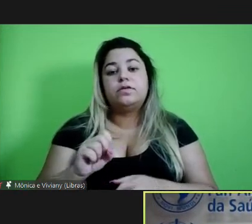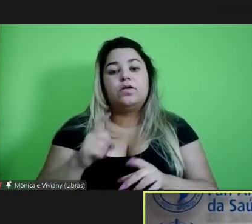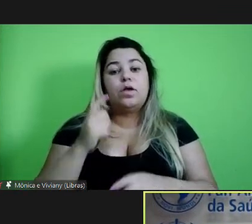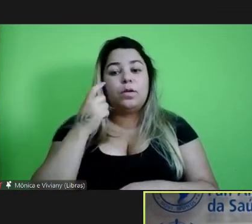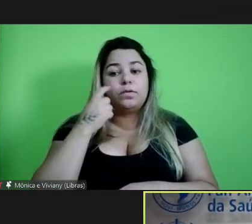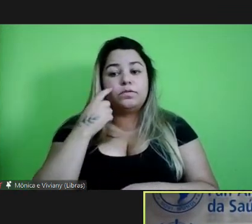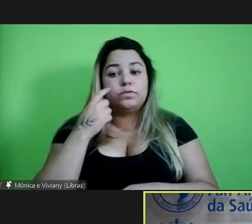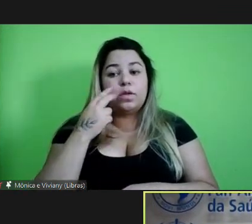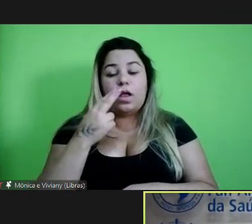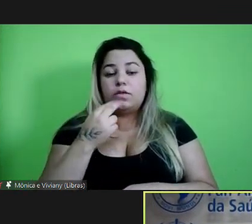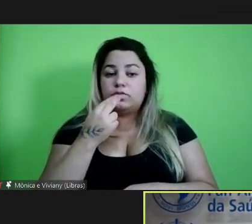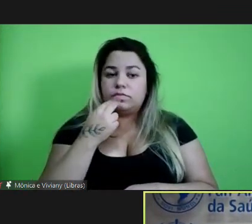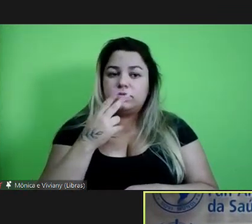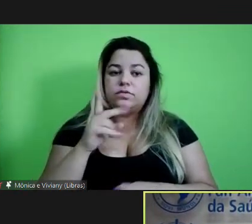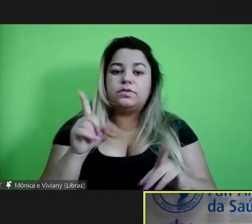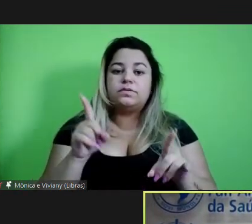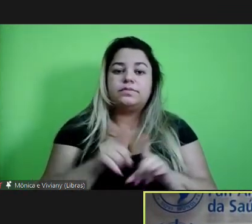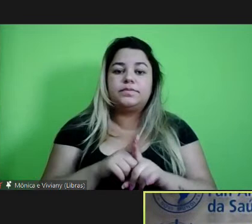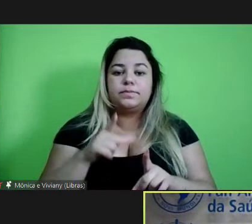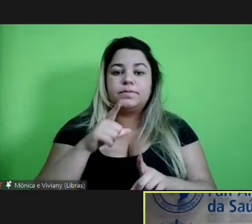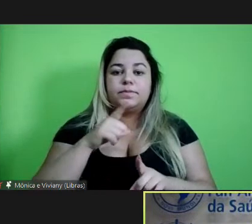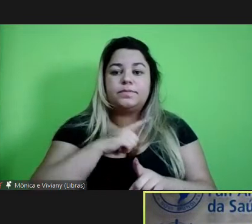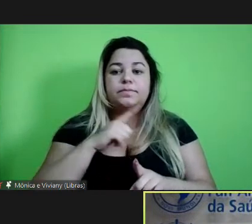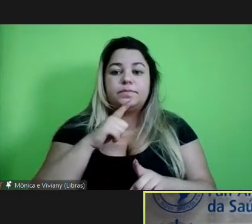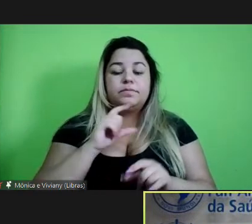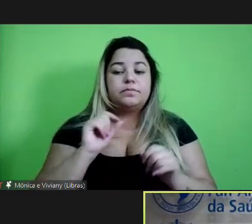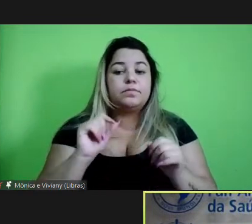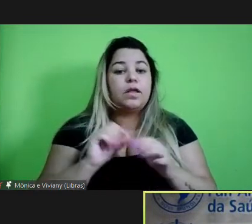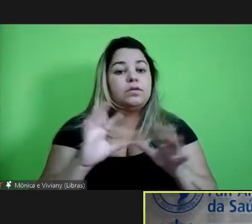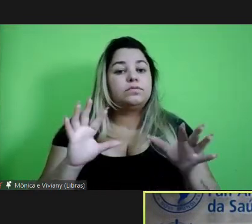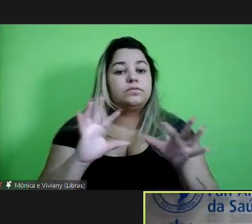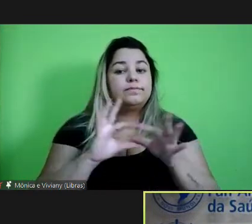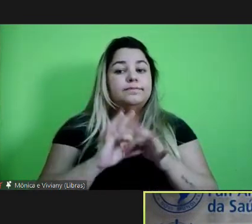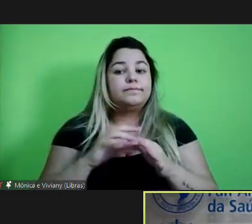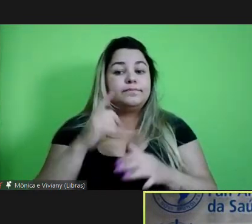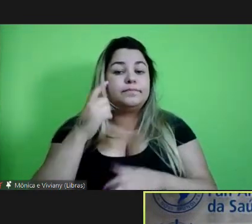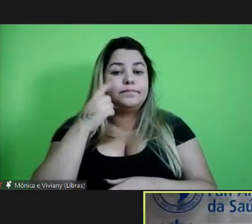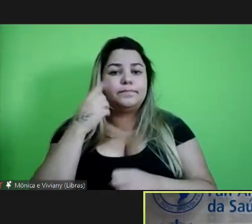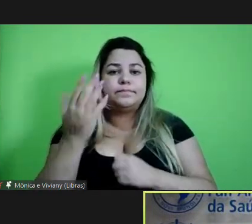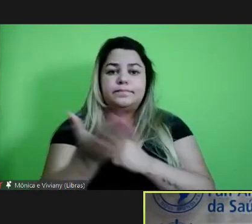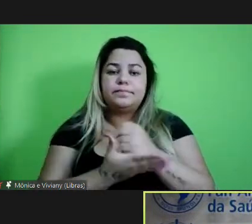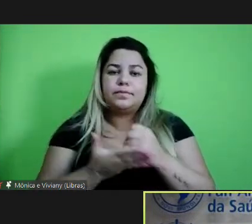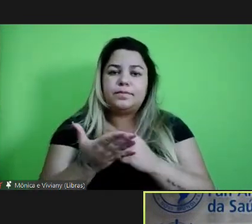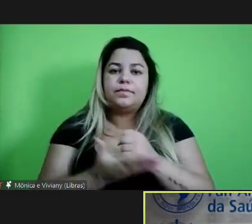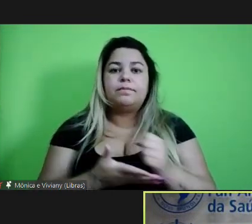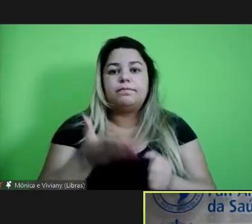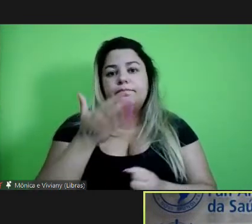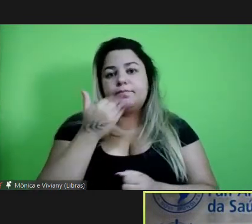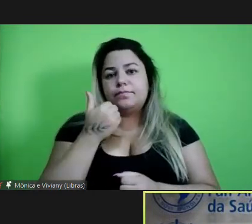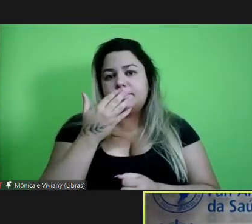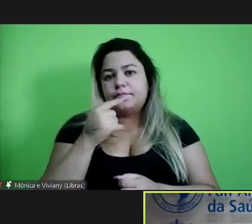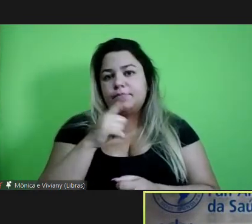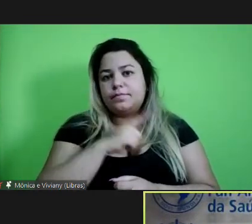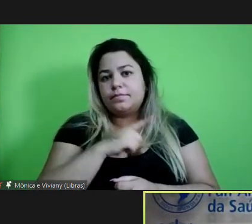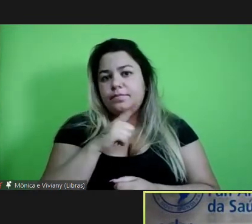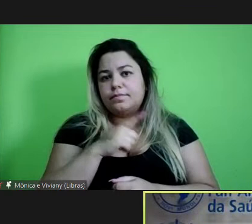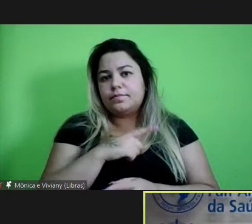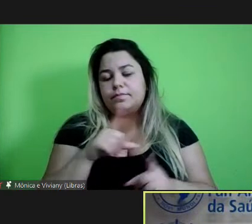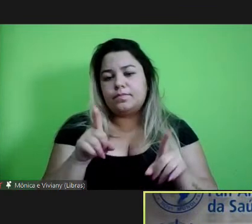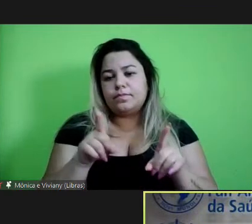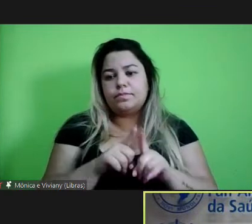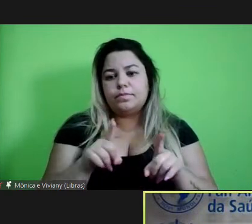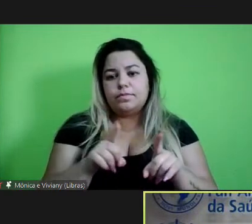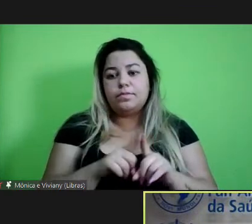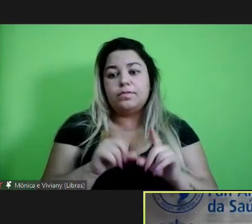health with nutritional care, making a bridge between the policies for basic attention, food and nutrition,